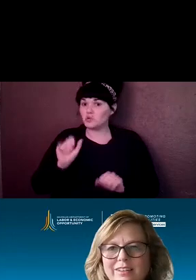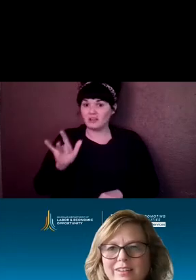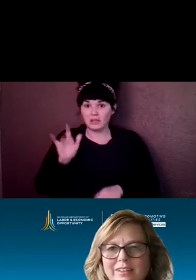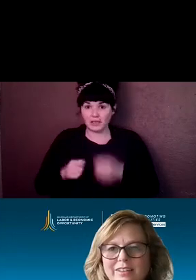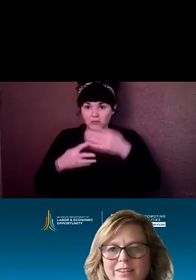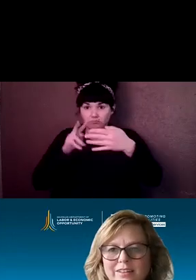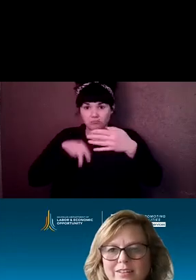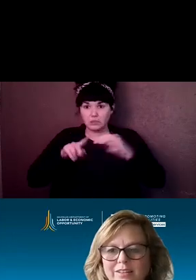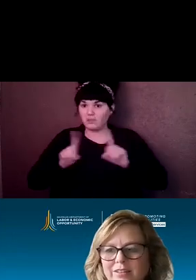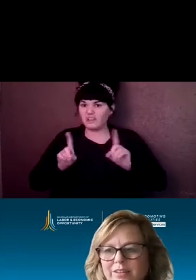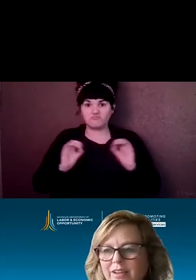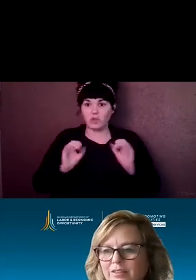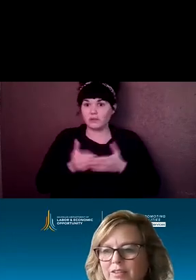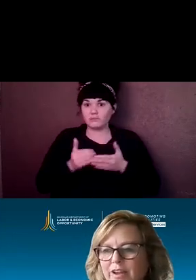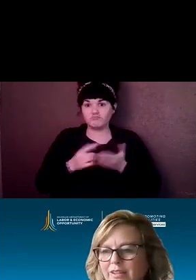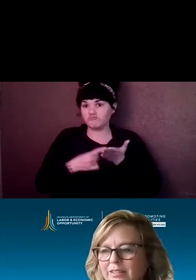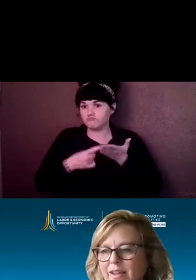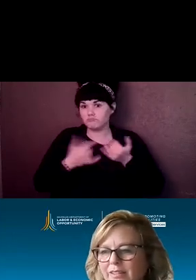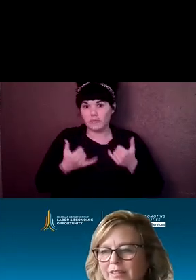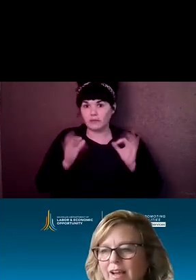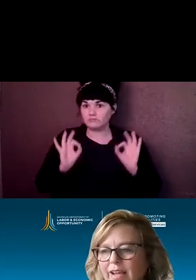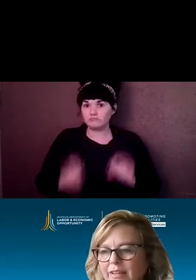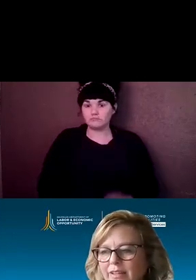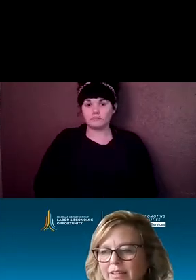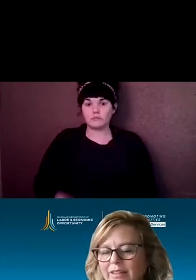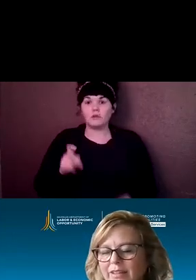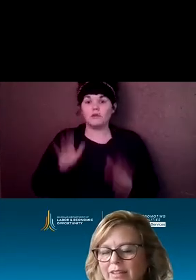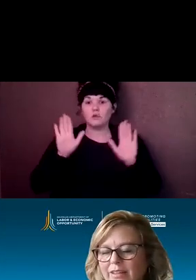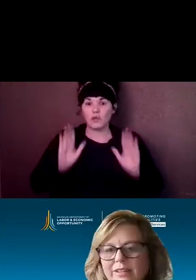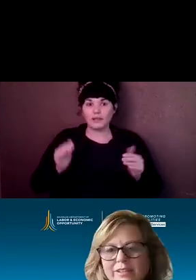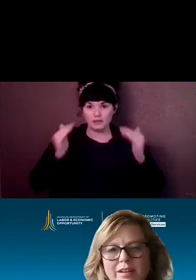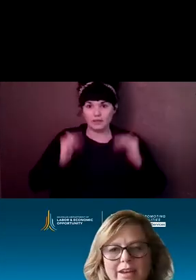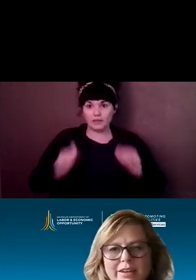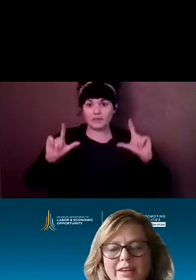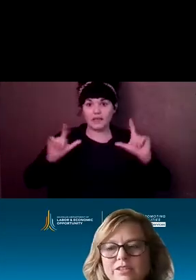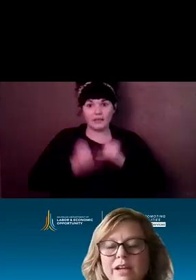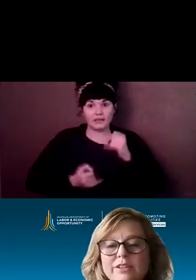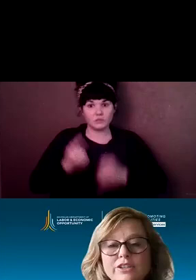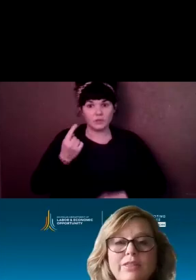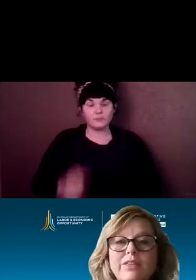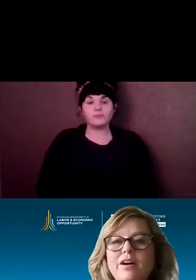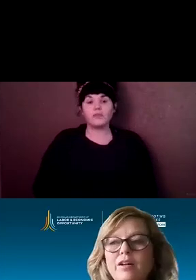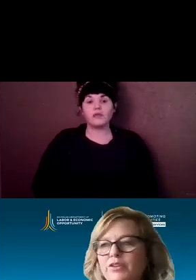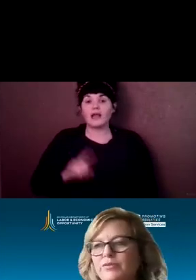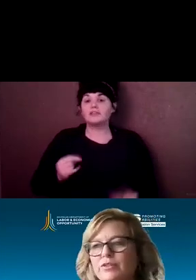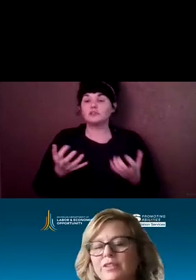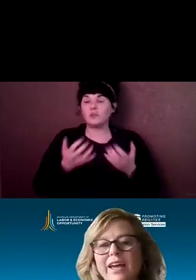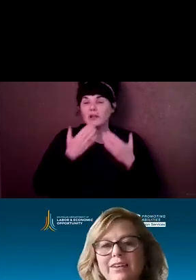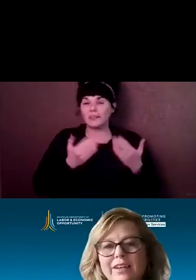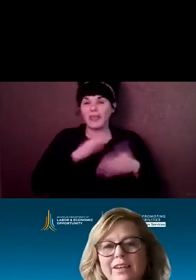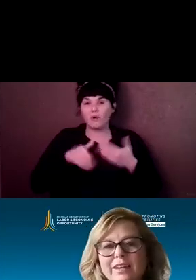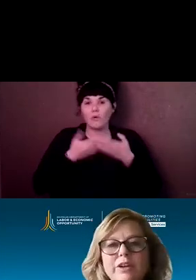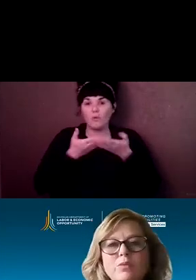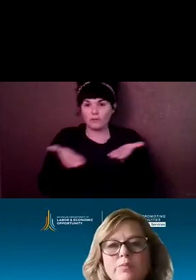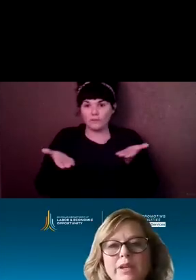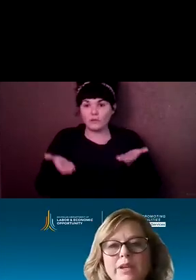now. All right, great. Next slide is the last slide. So I just want to thank all of you for